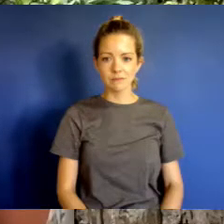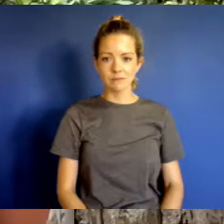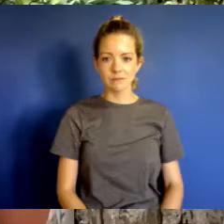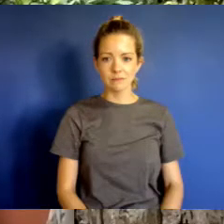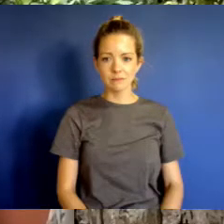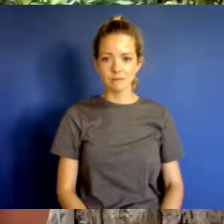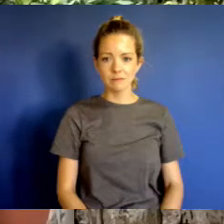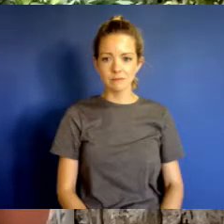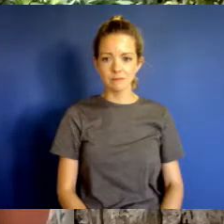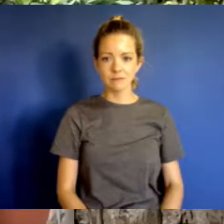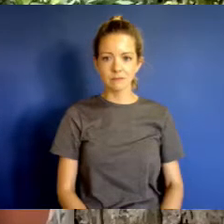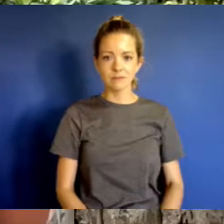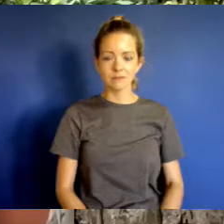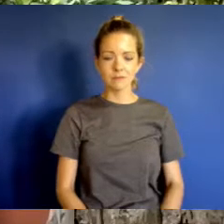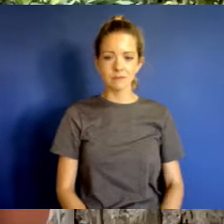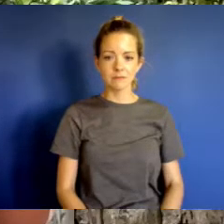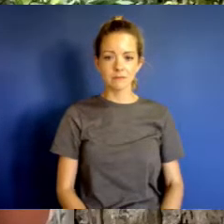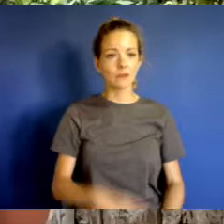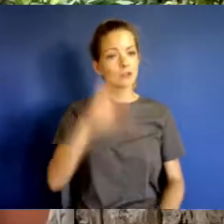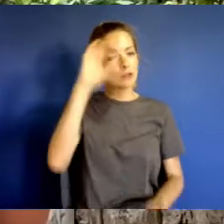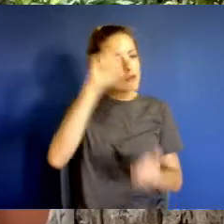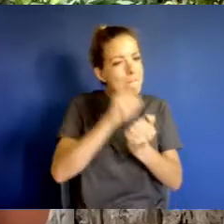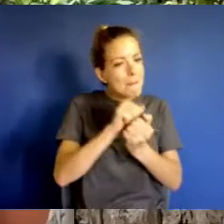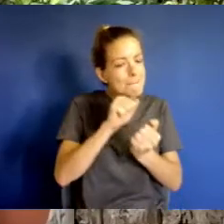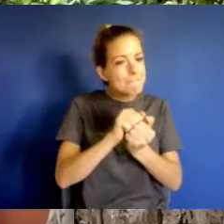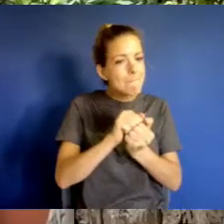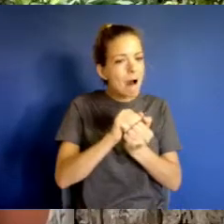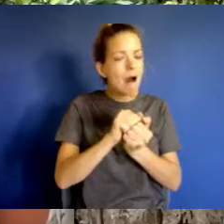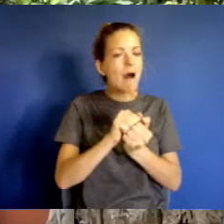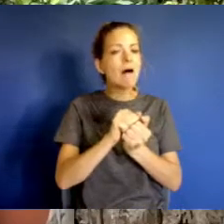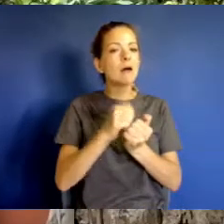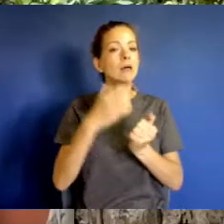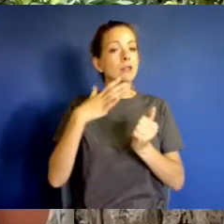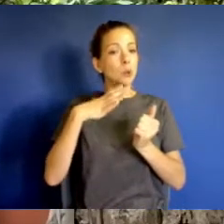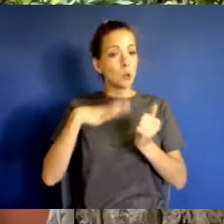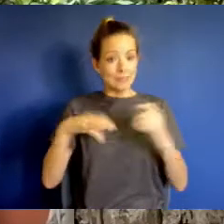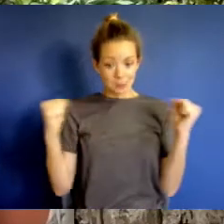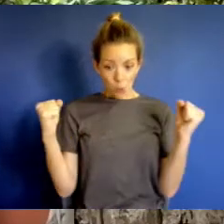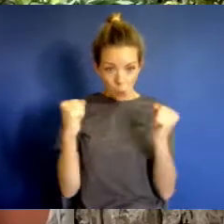there's no spring without winter.